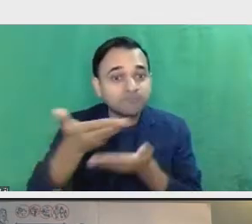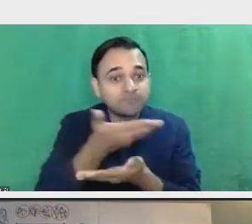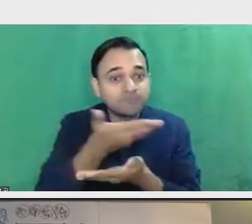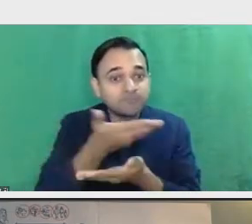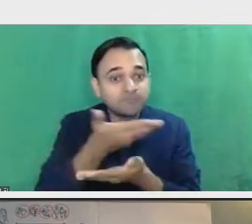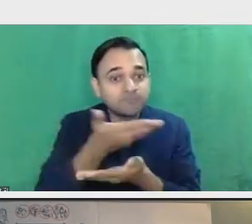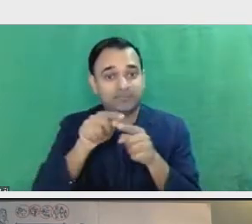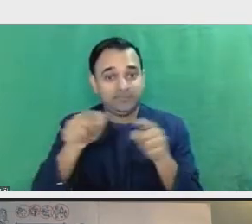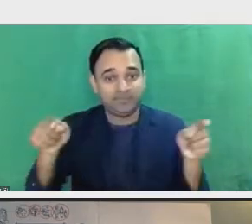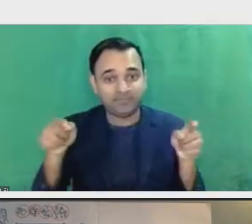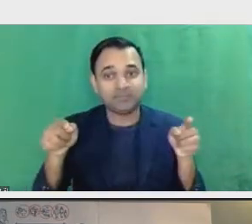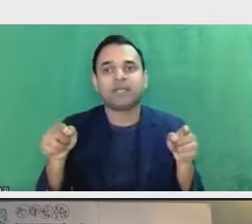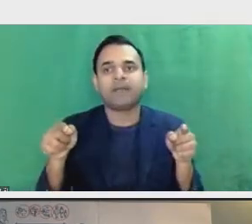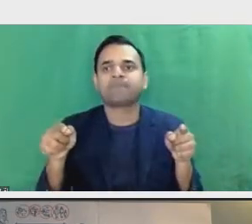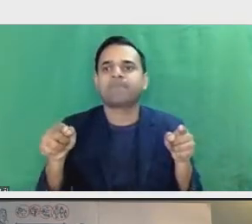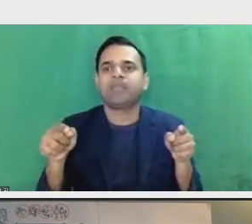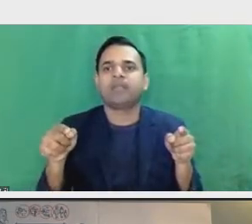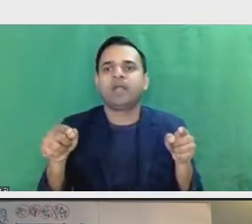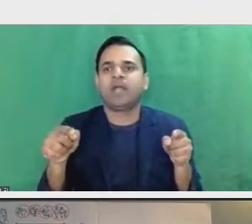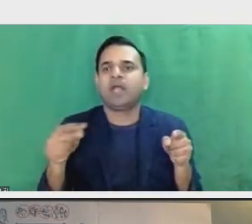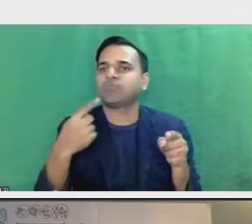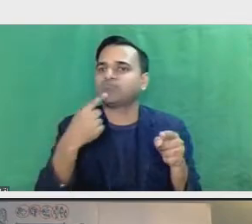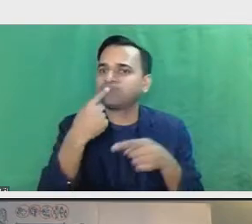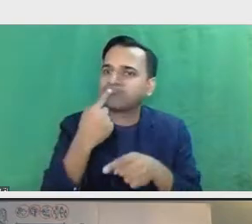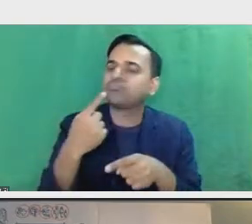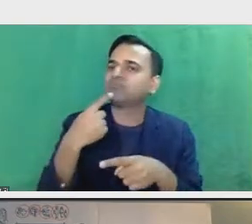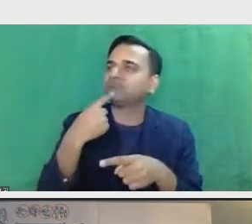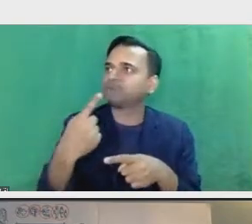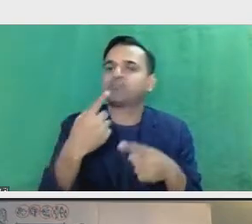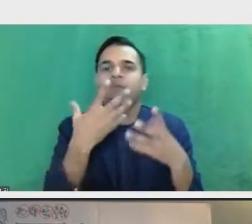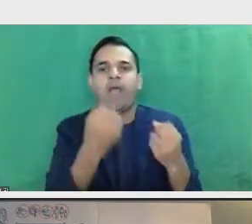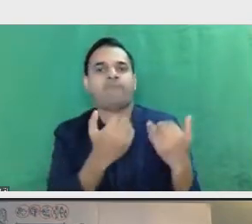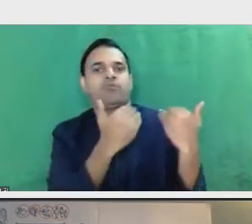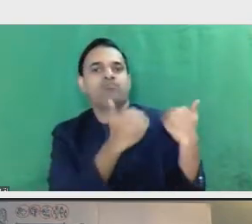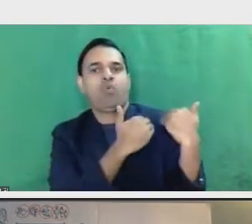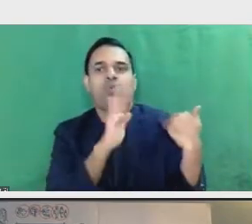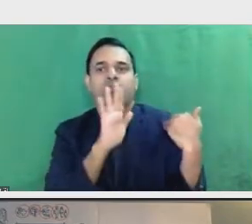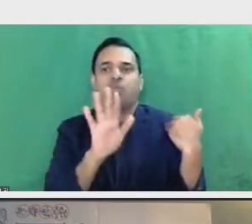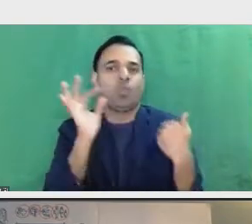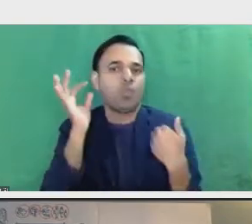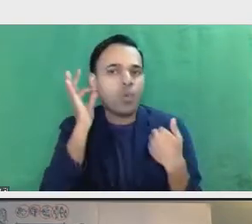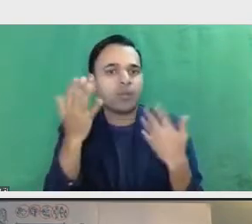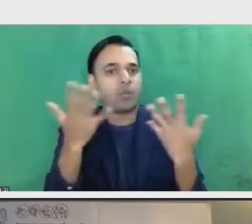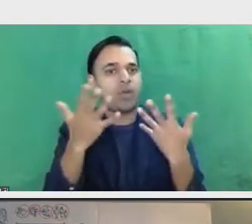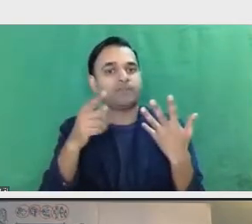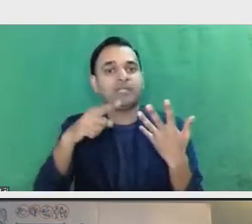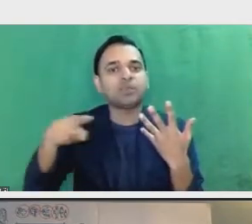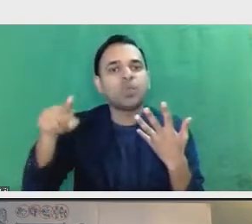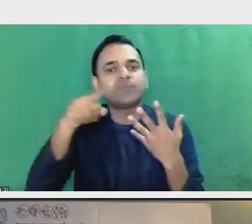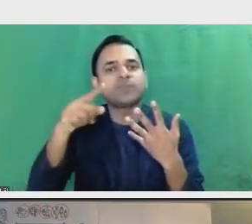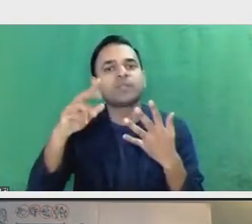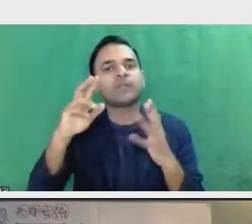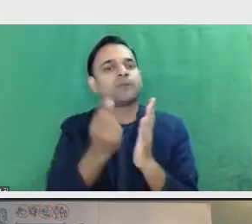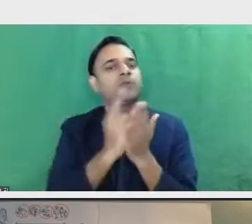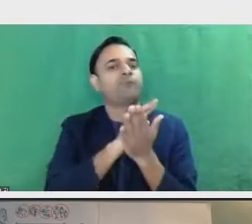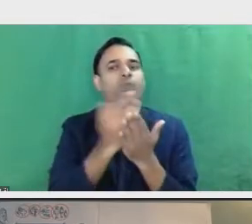mention women. Women are categorized as vulnerable groups or beneficiaries, and very less as saying that what happened,